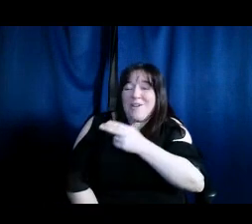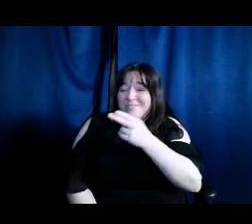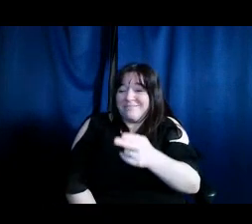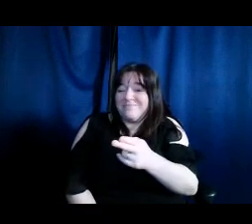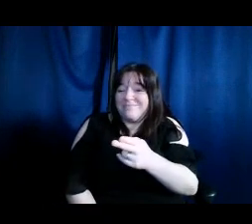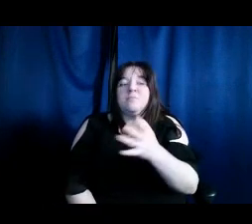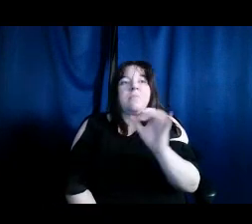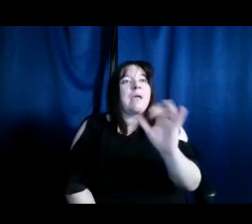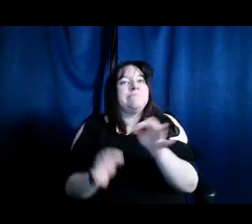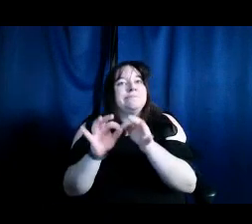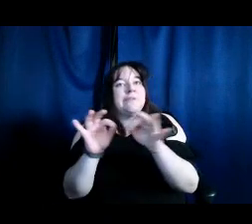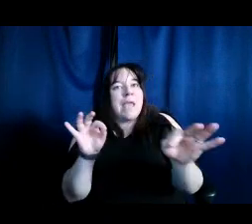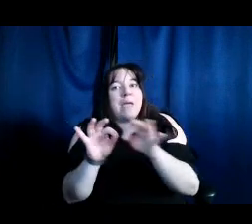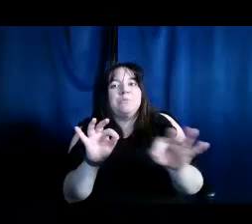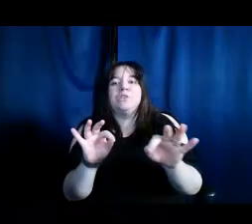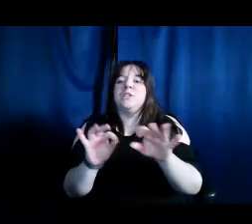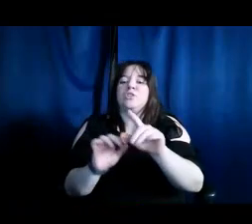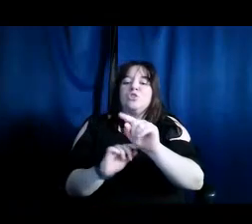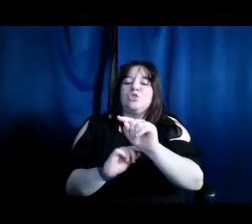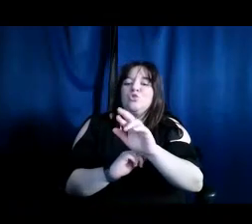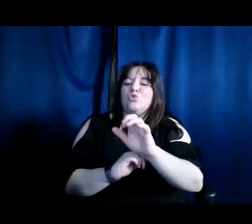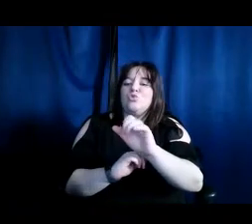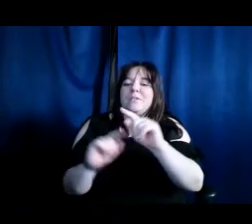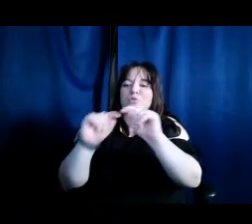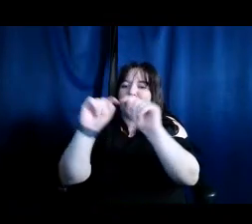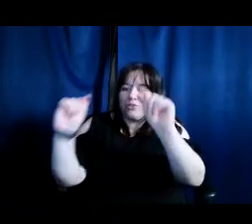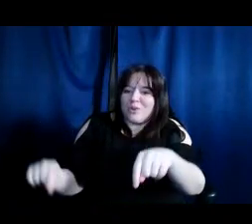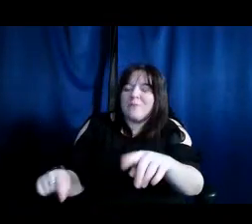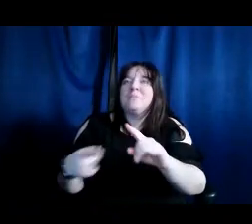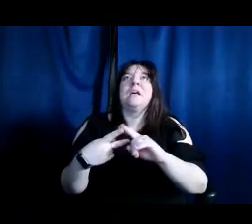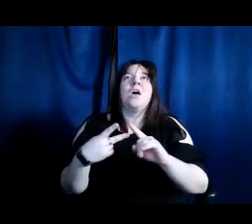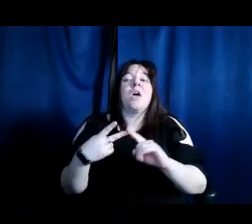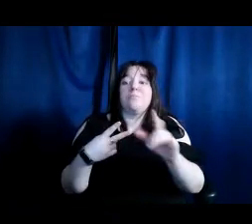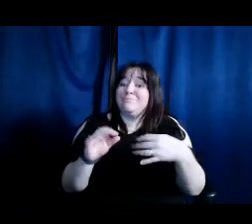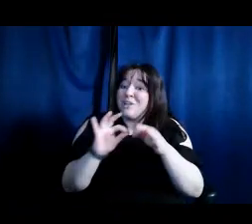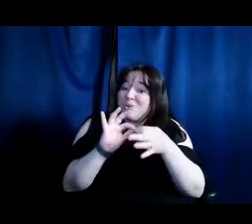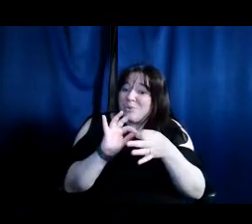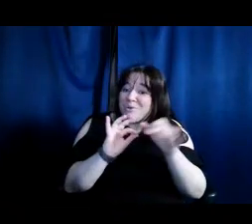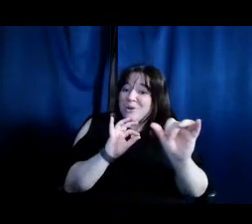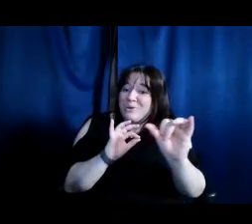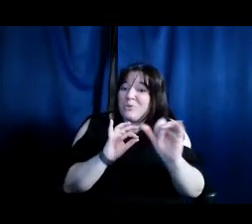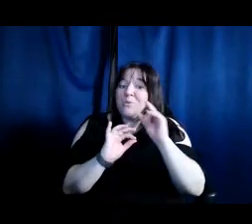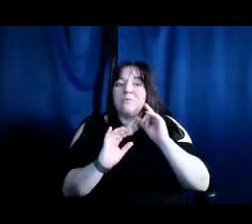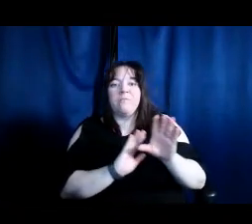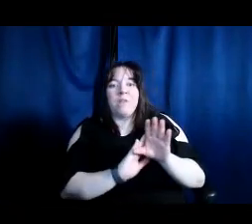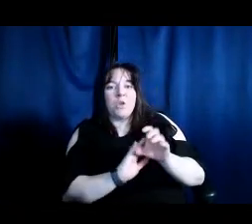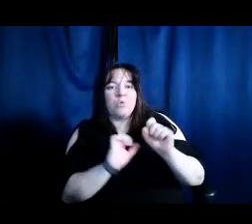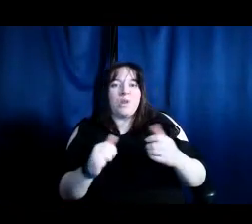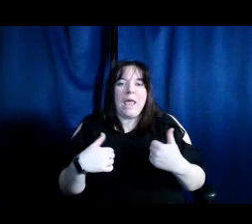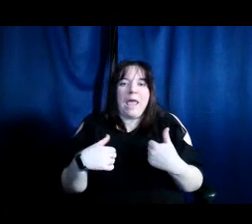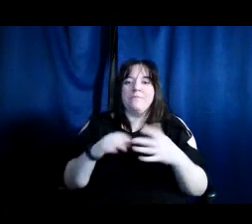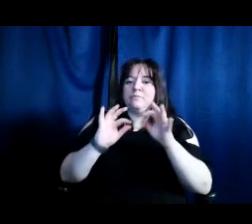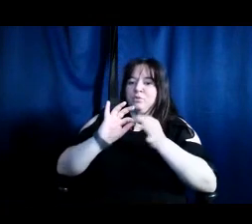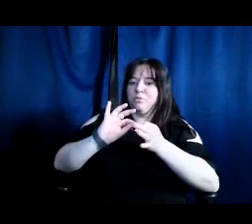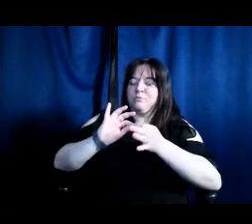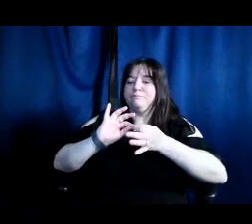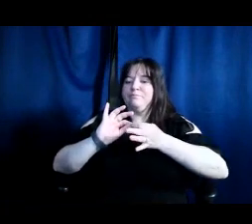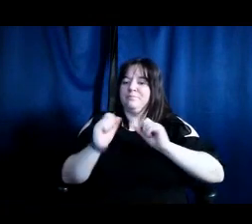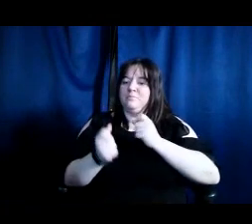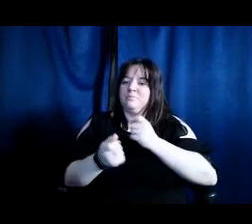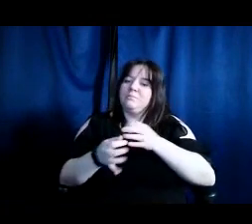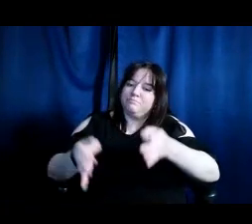transcripts, using plain language, and including ASL interpreting in videos. There are additional best practices